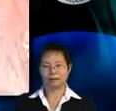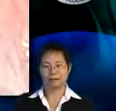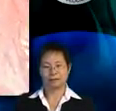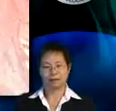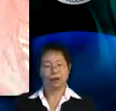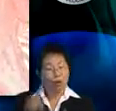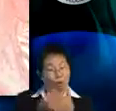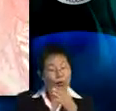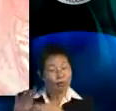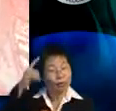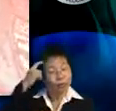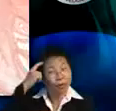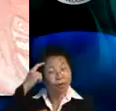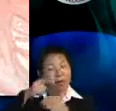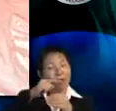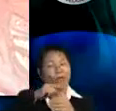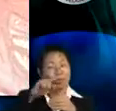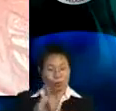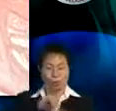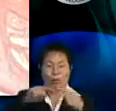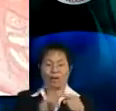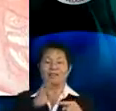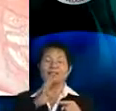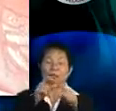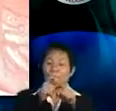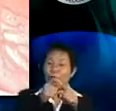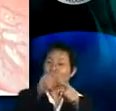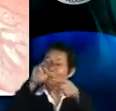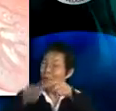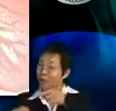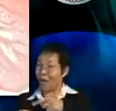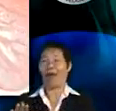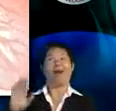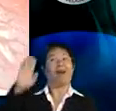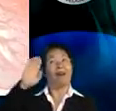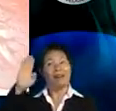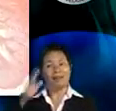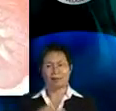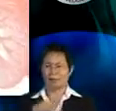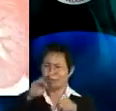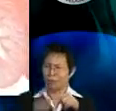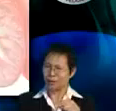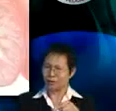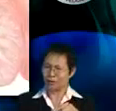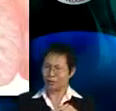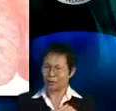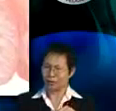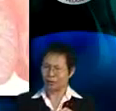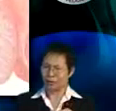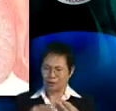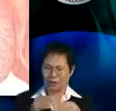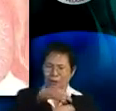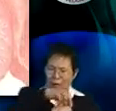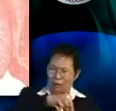What do you have in your mind when I said the word minerals? You might say, hey, aren't minerals something you find in the earth,